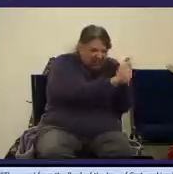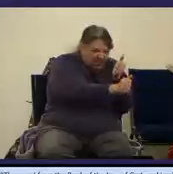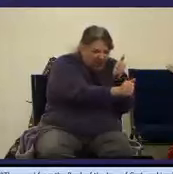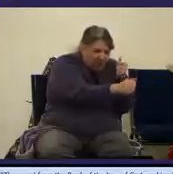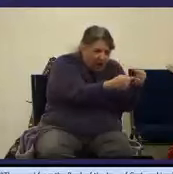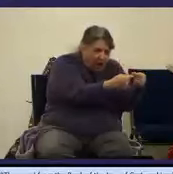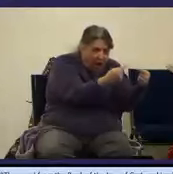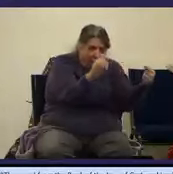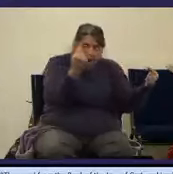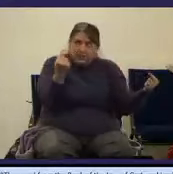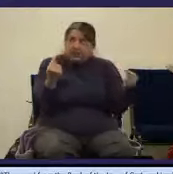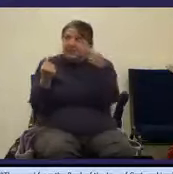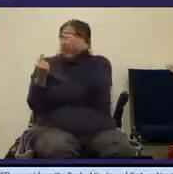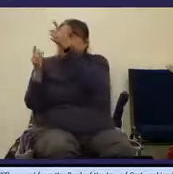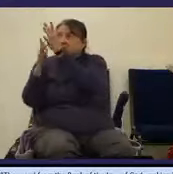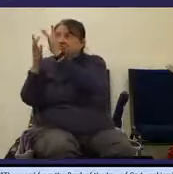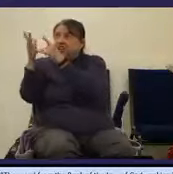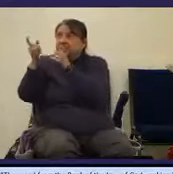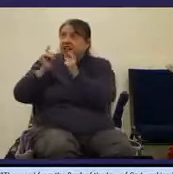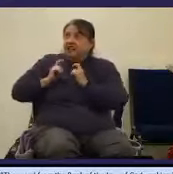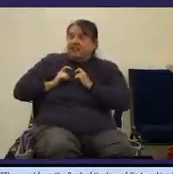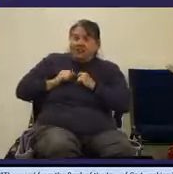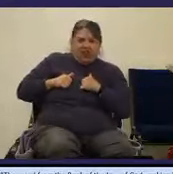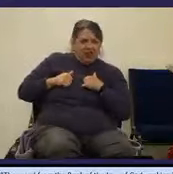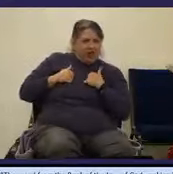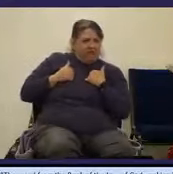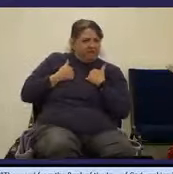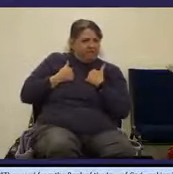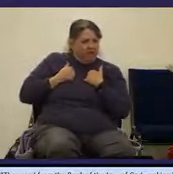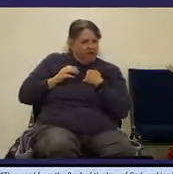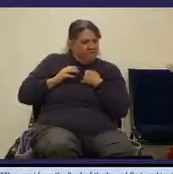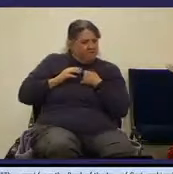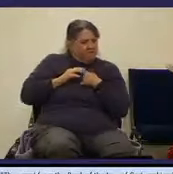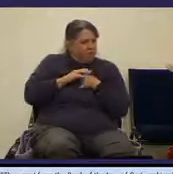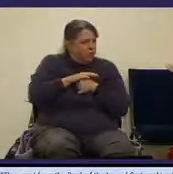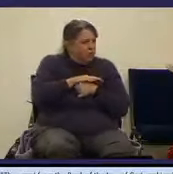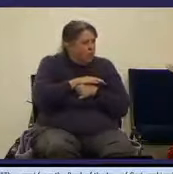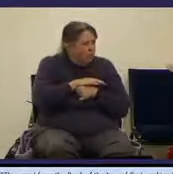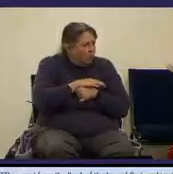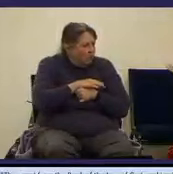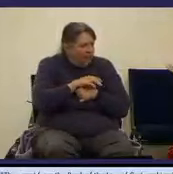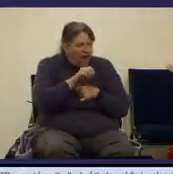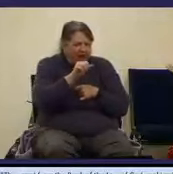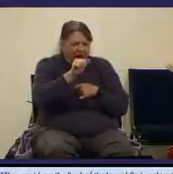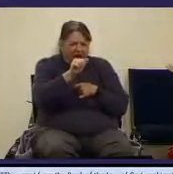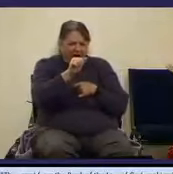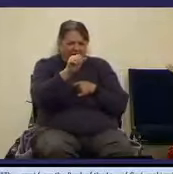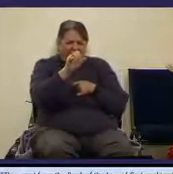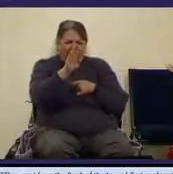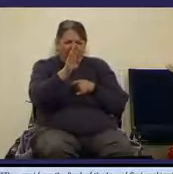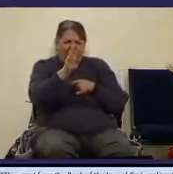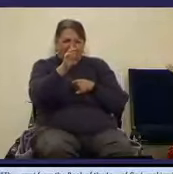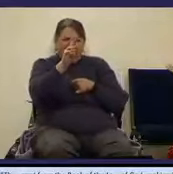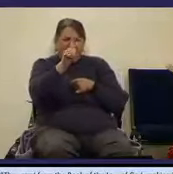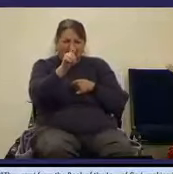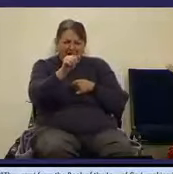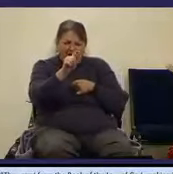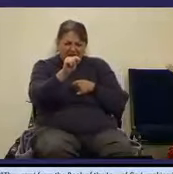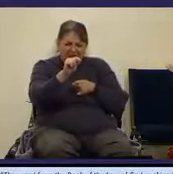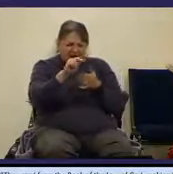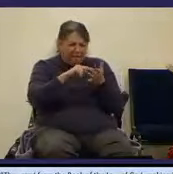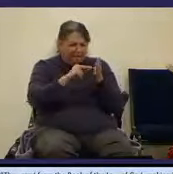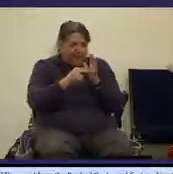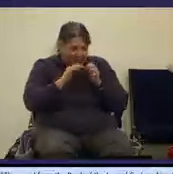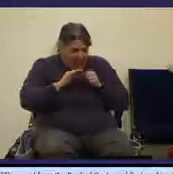you abundant life, abundant life. Well, what is abundant life? Is a life filled with